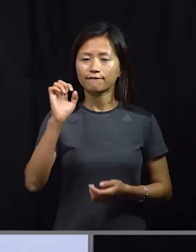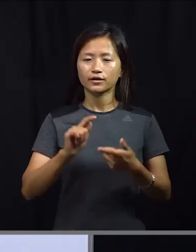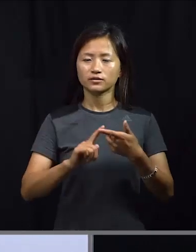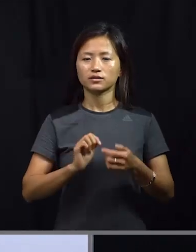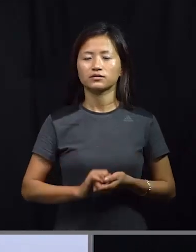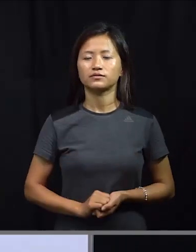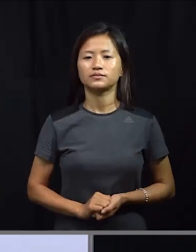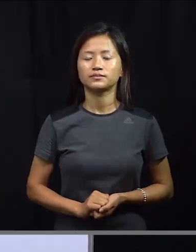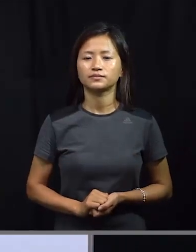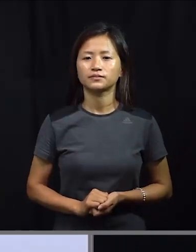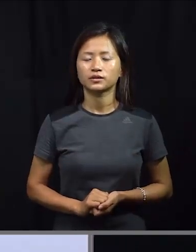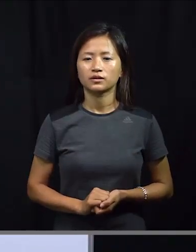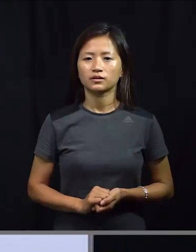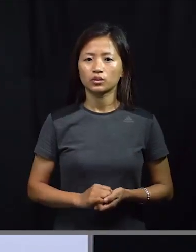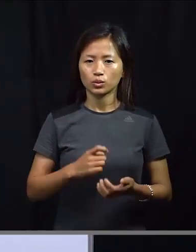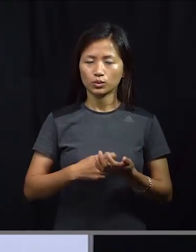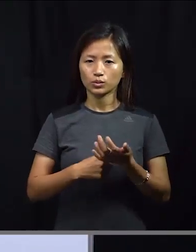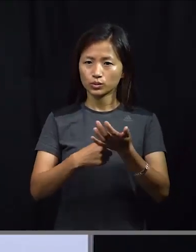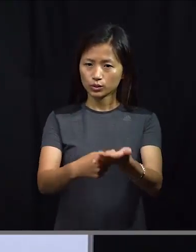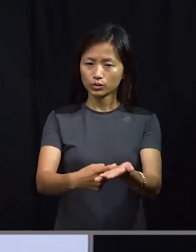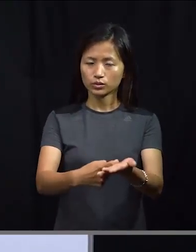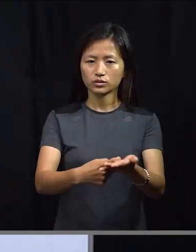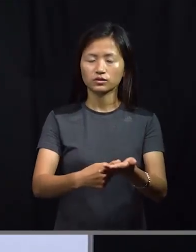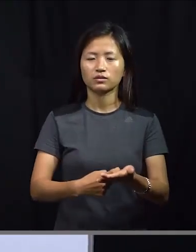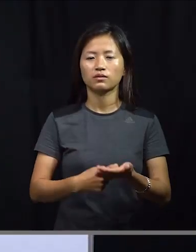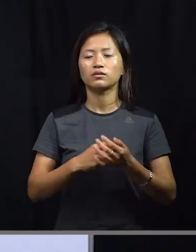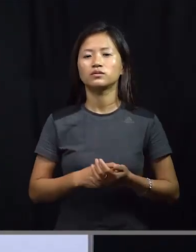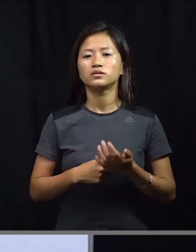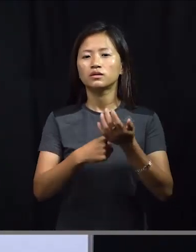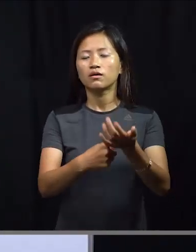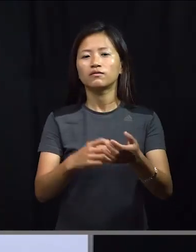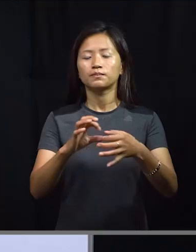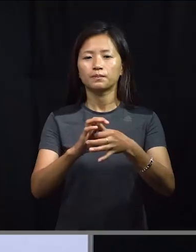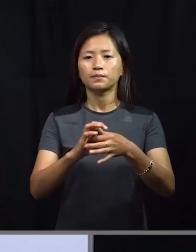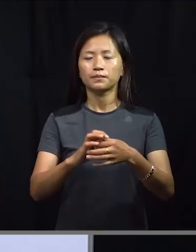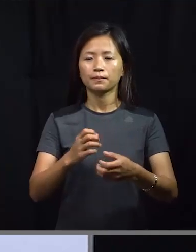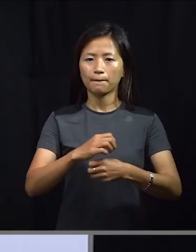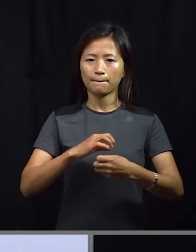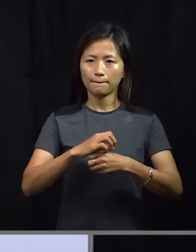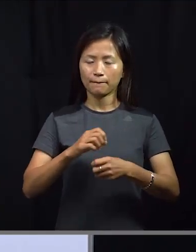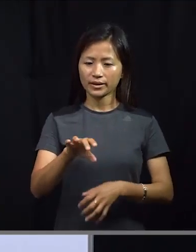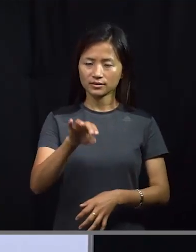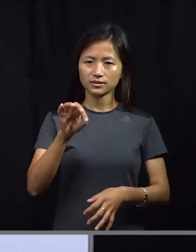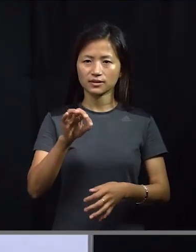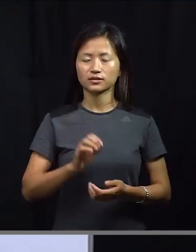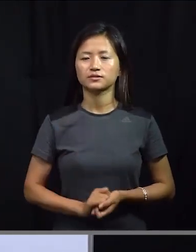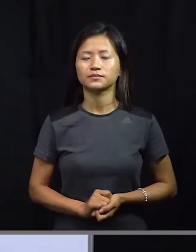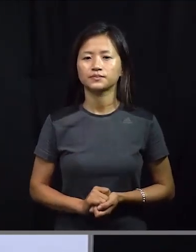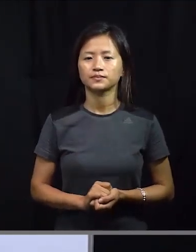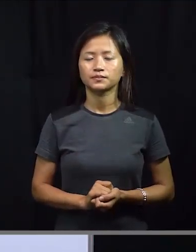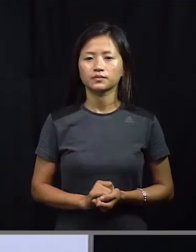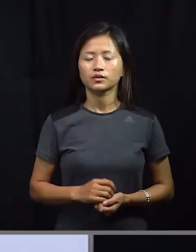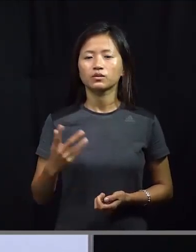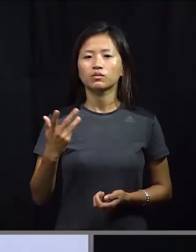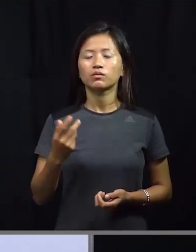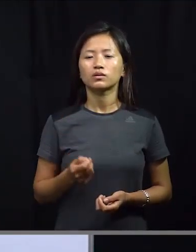the rules of mate selection, okay? I repeat again, the rules of mate selection, okay? Now, what